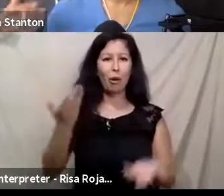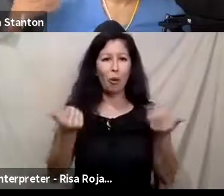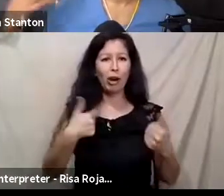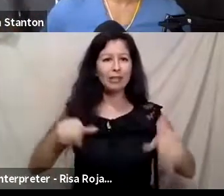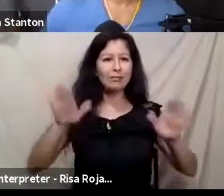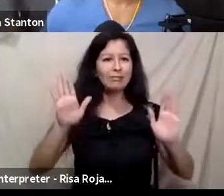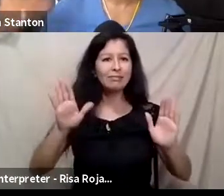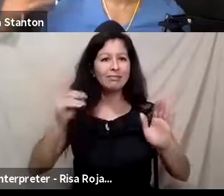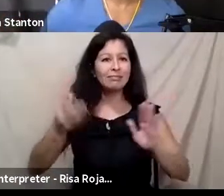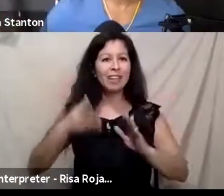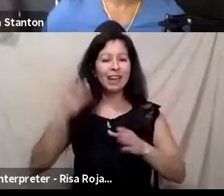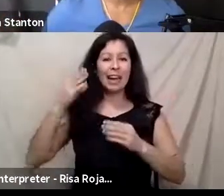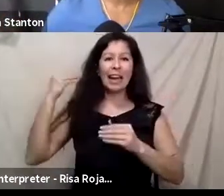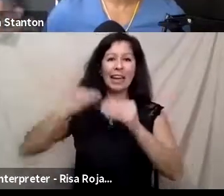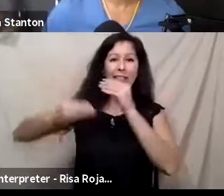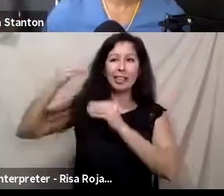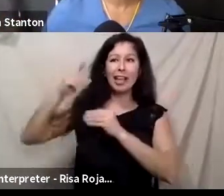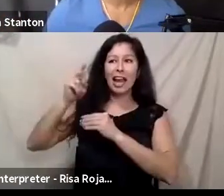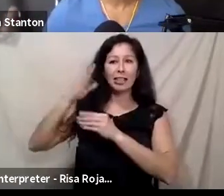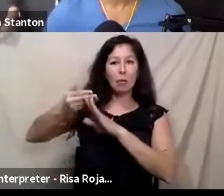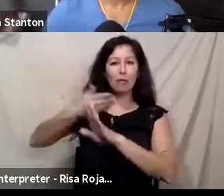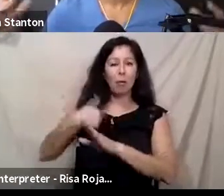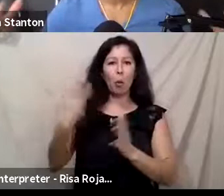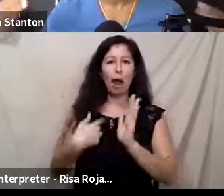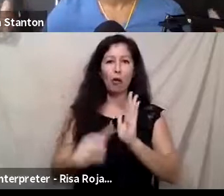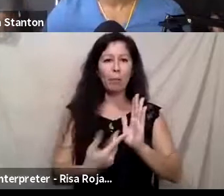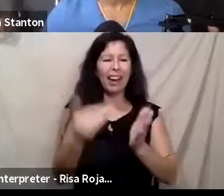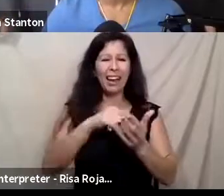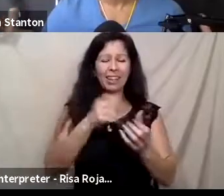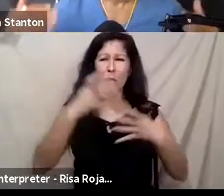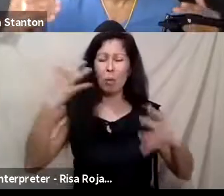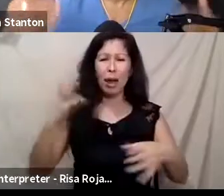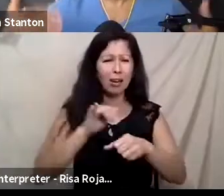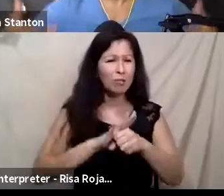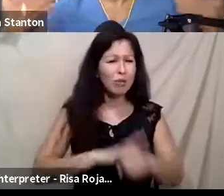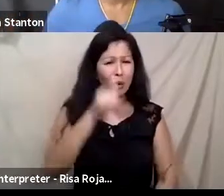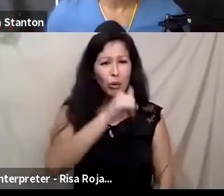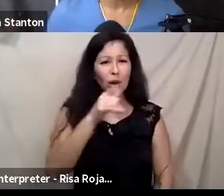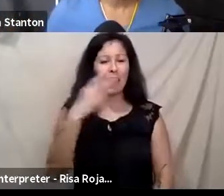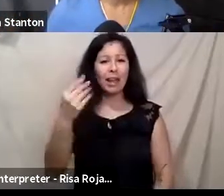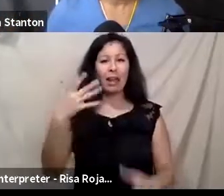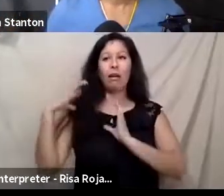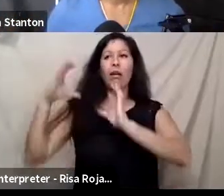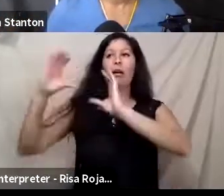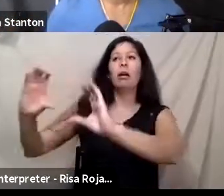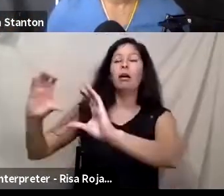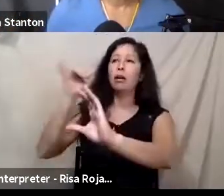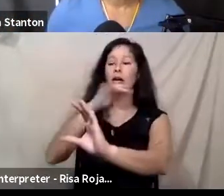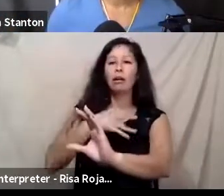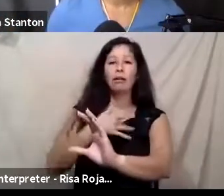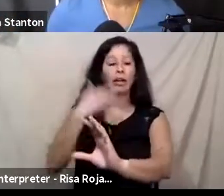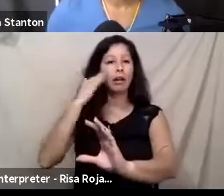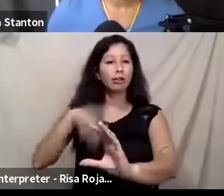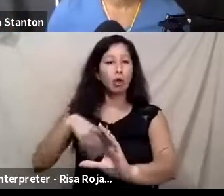the generations and ancestors that came before you and what you're representing. Again, it's like so much pressure. So getting that alleviated and simply just